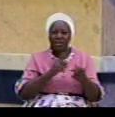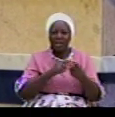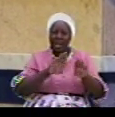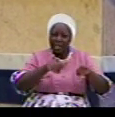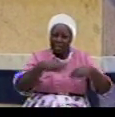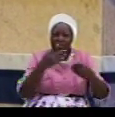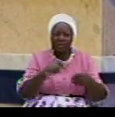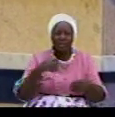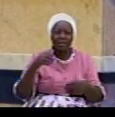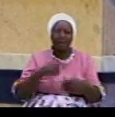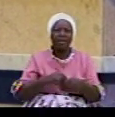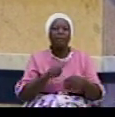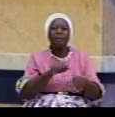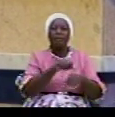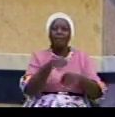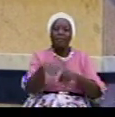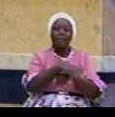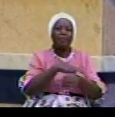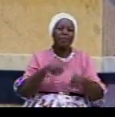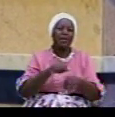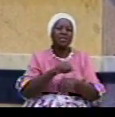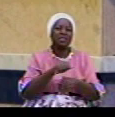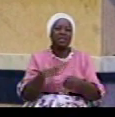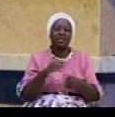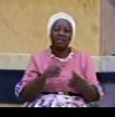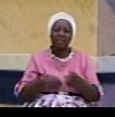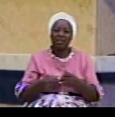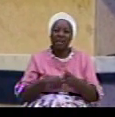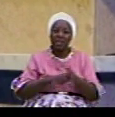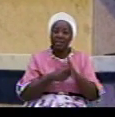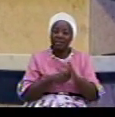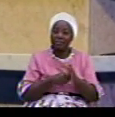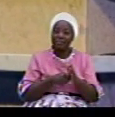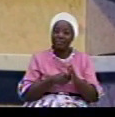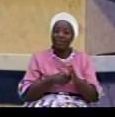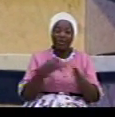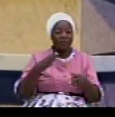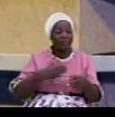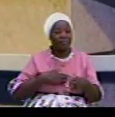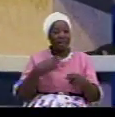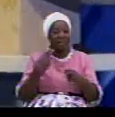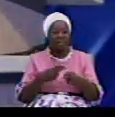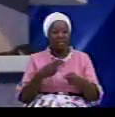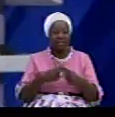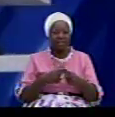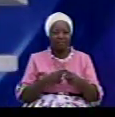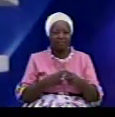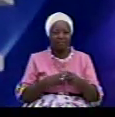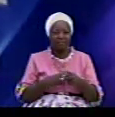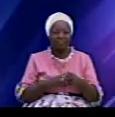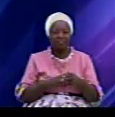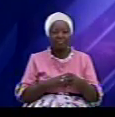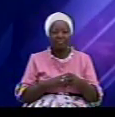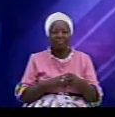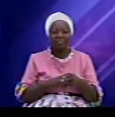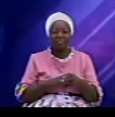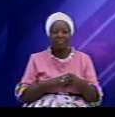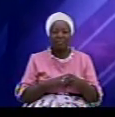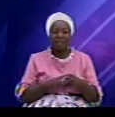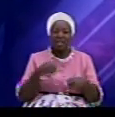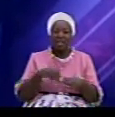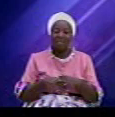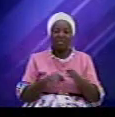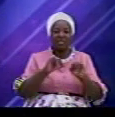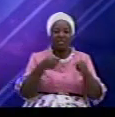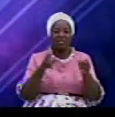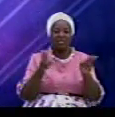key of my name. Look at it, John chapter 14, verse 13.